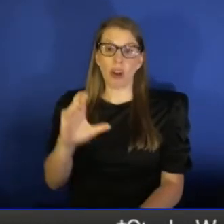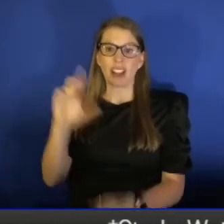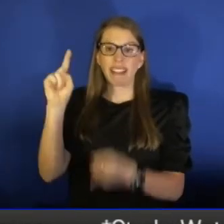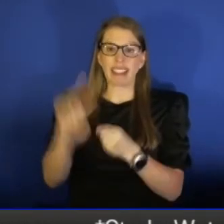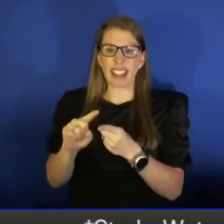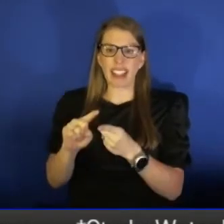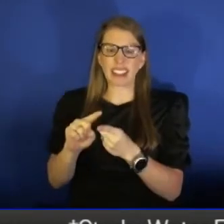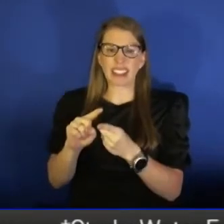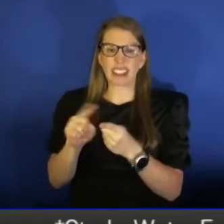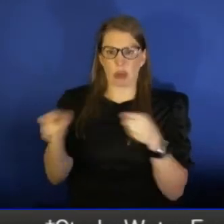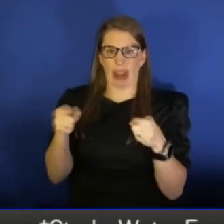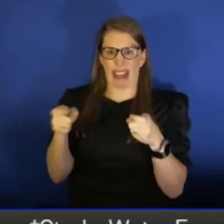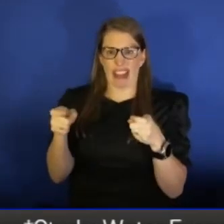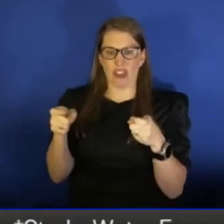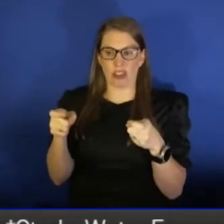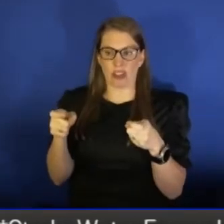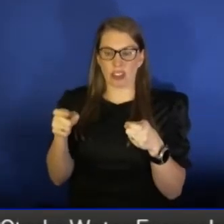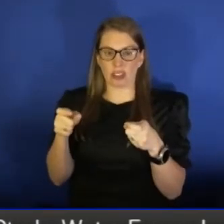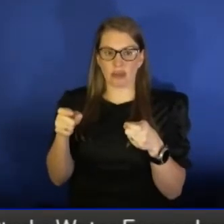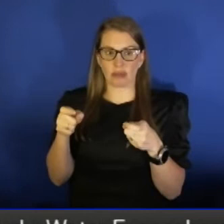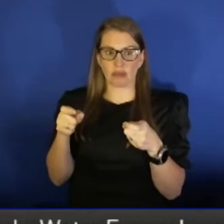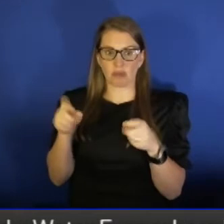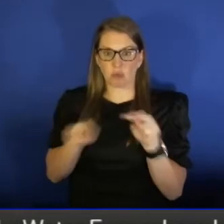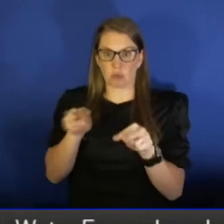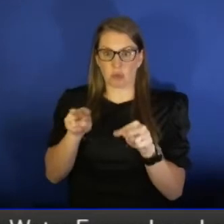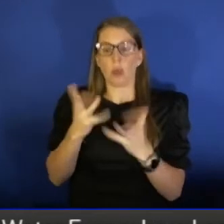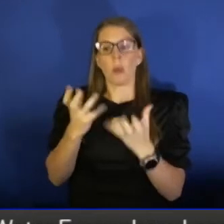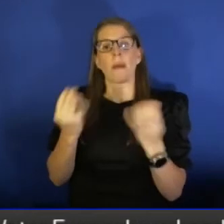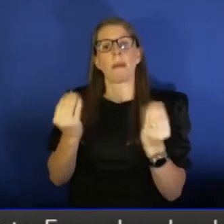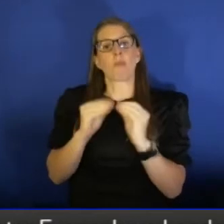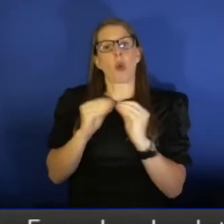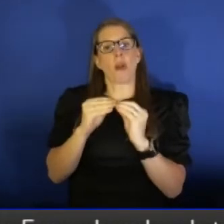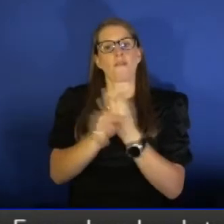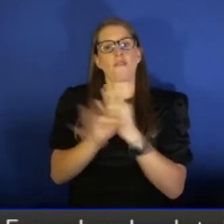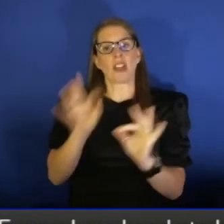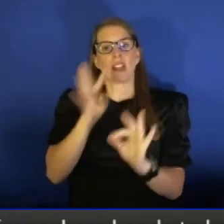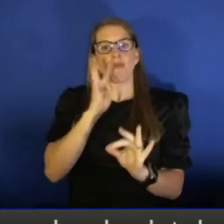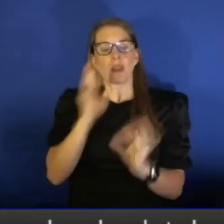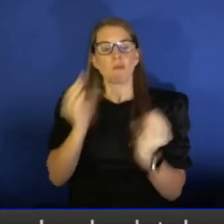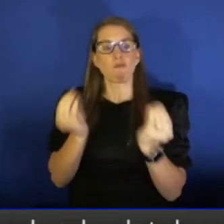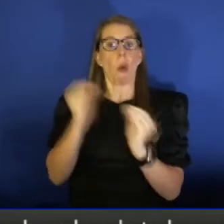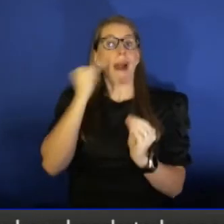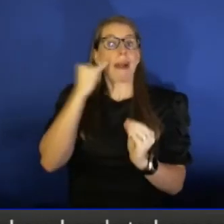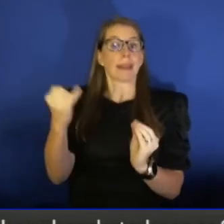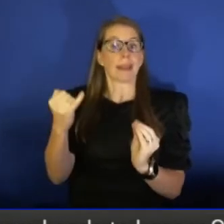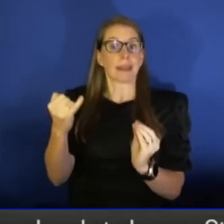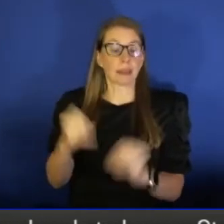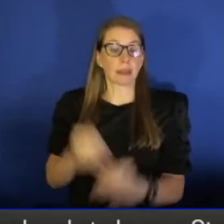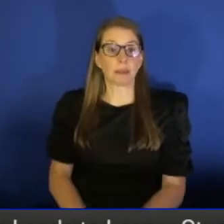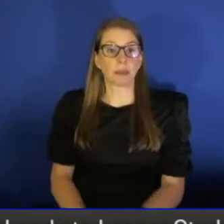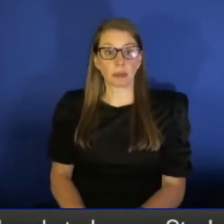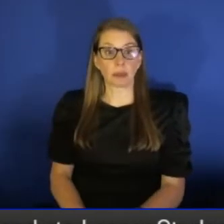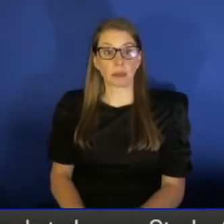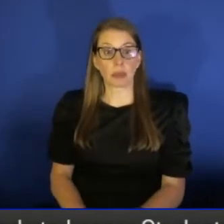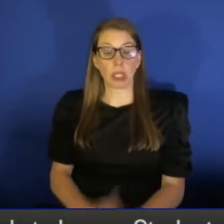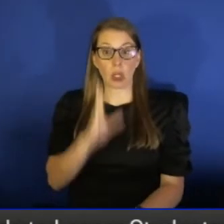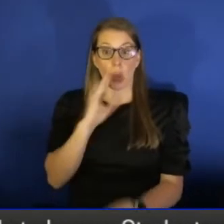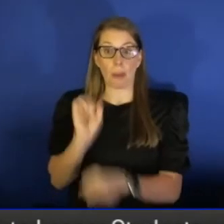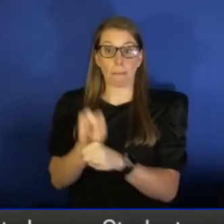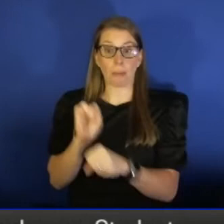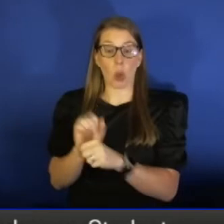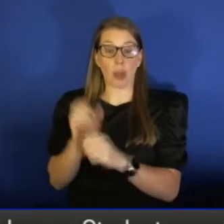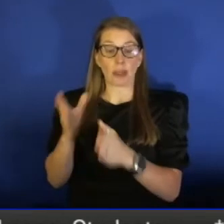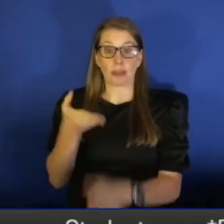I guess, for more free speech and more ideas. We know that the employees at Twitter have voiced